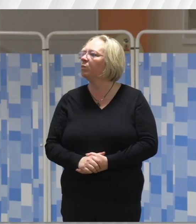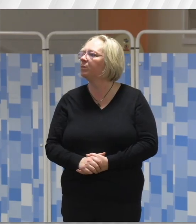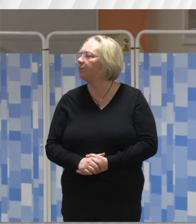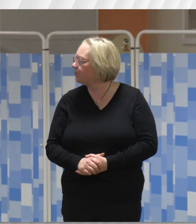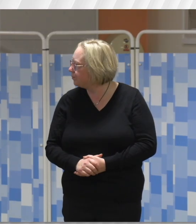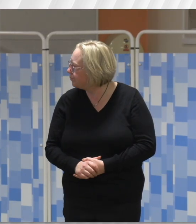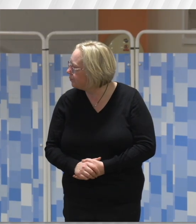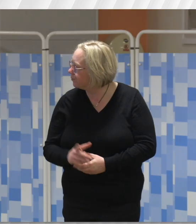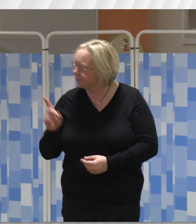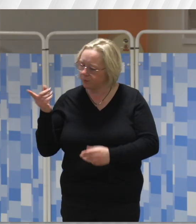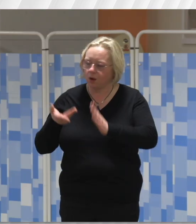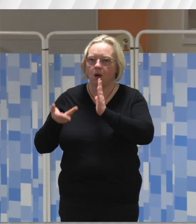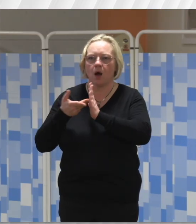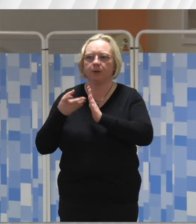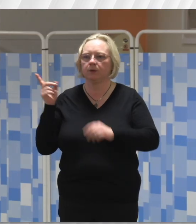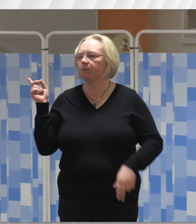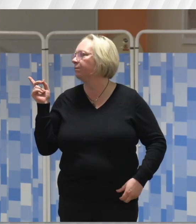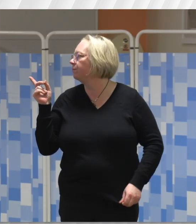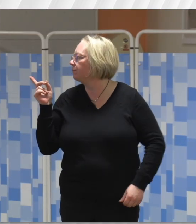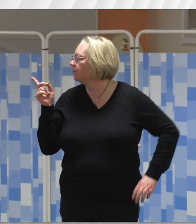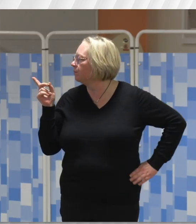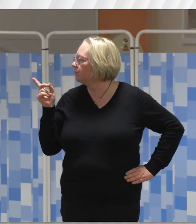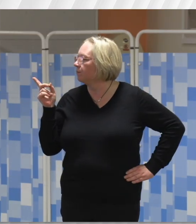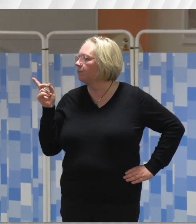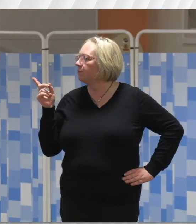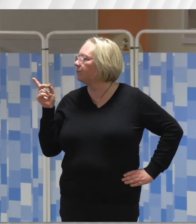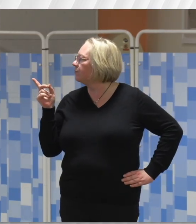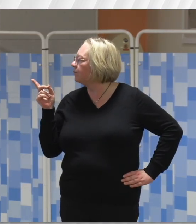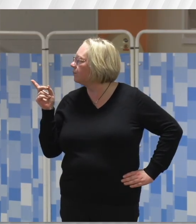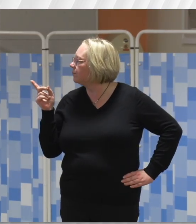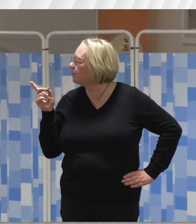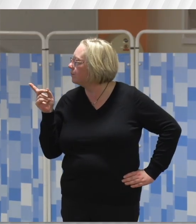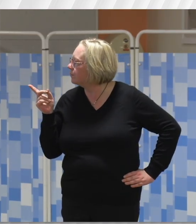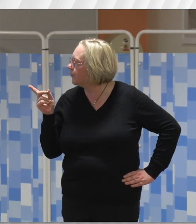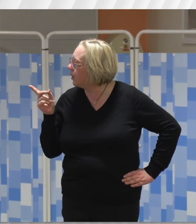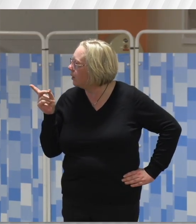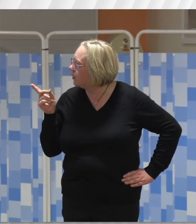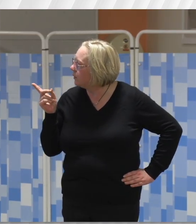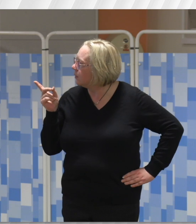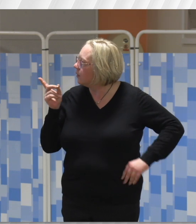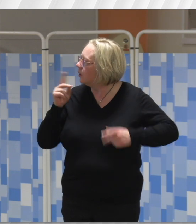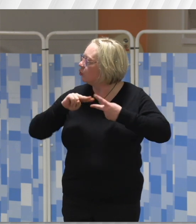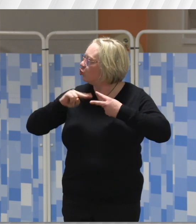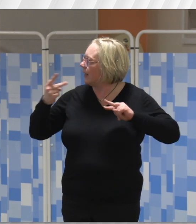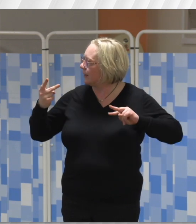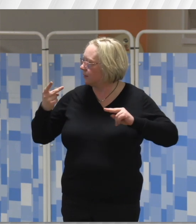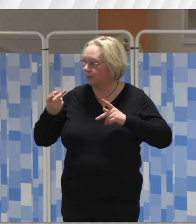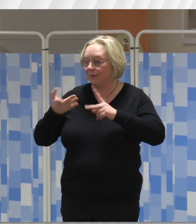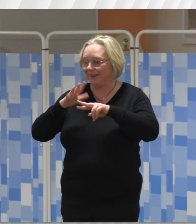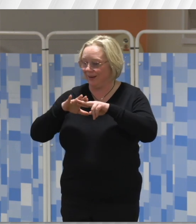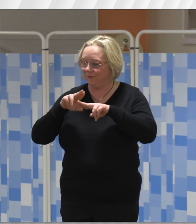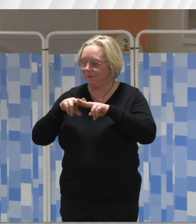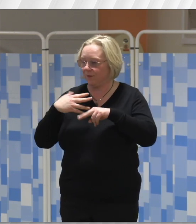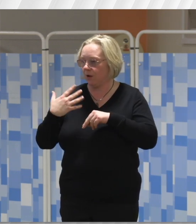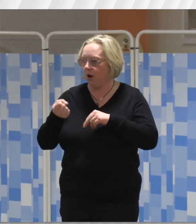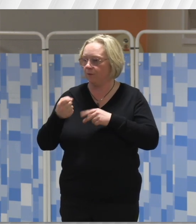think the other thing to add there is that with old age. the genetics, because if somebody has got a gene that means